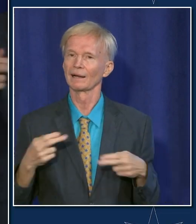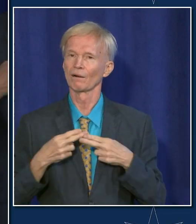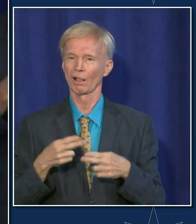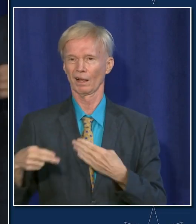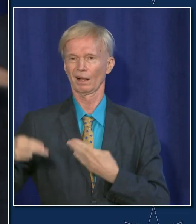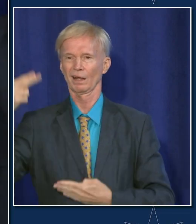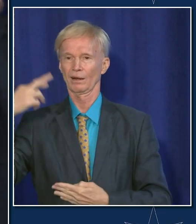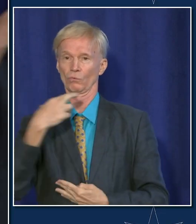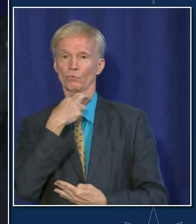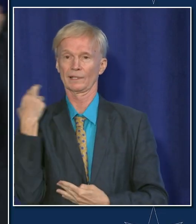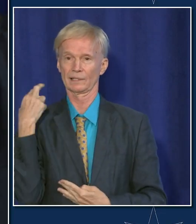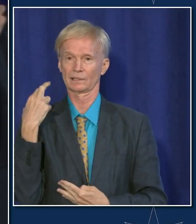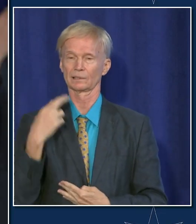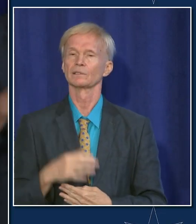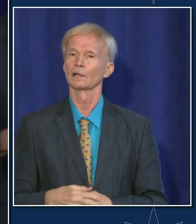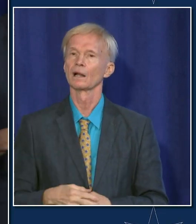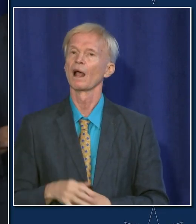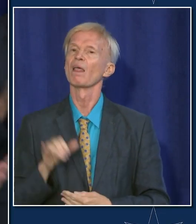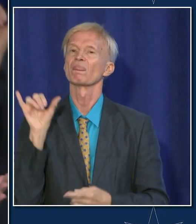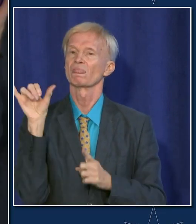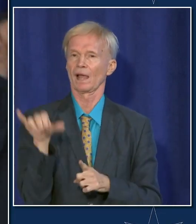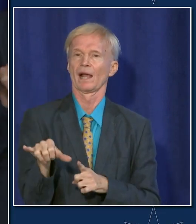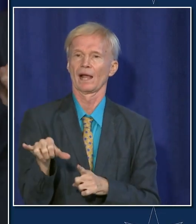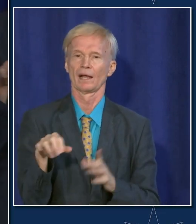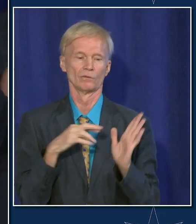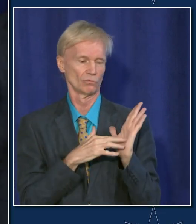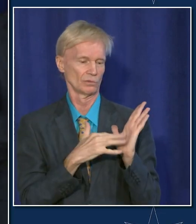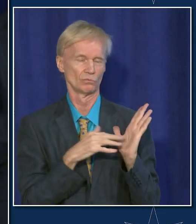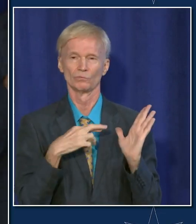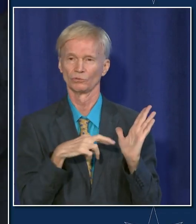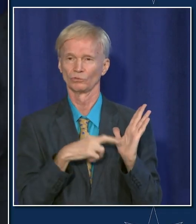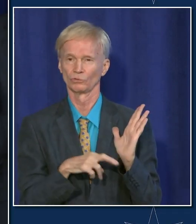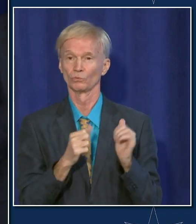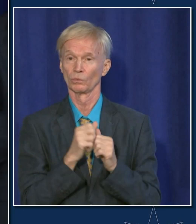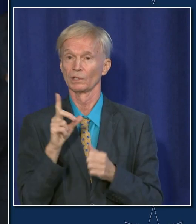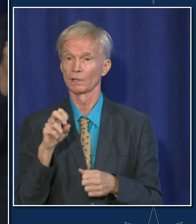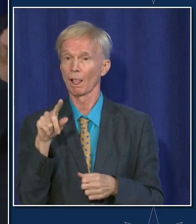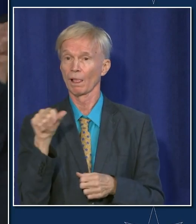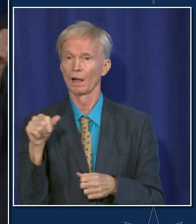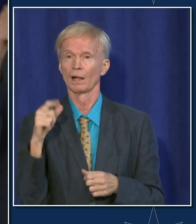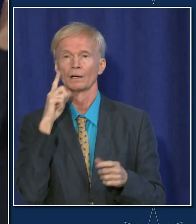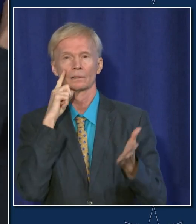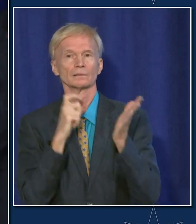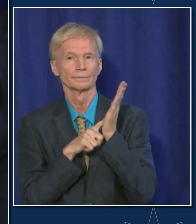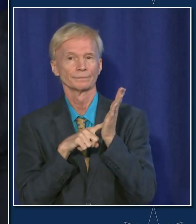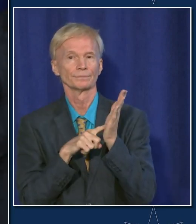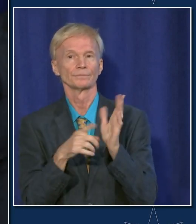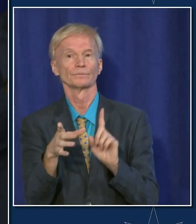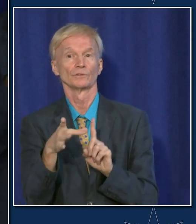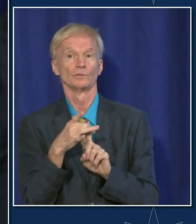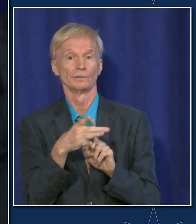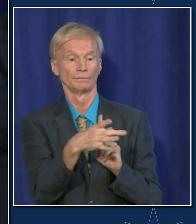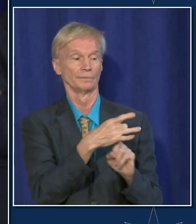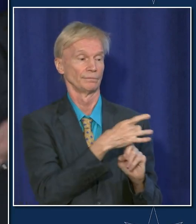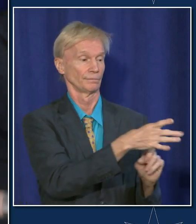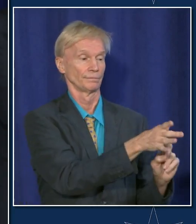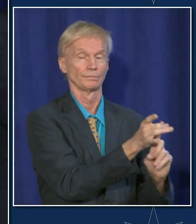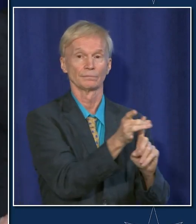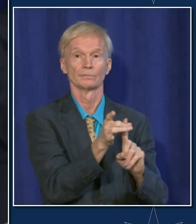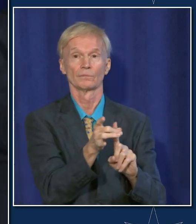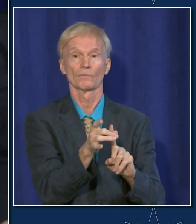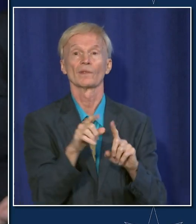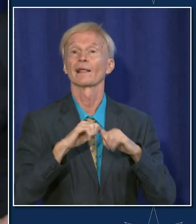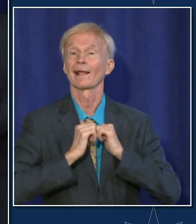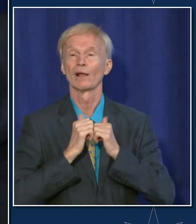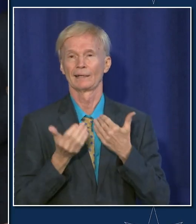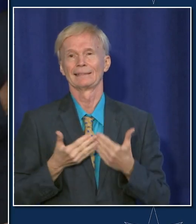risk. And that is something that's been studied, even with the Delta variant, though we see the risk of transmission go up a lot. Already